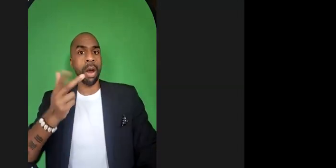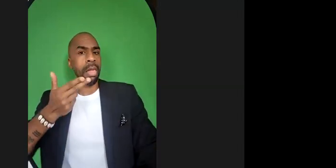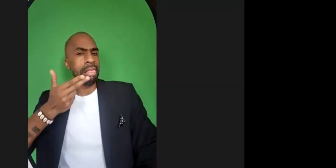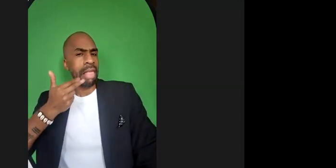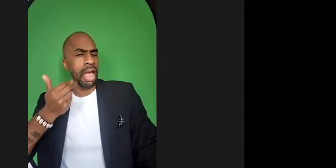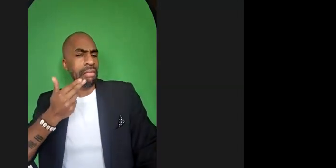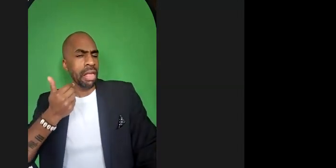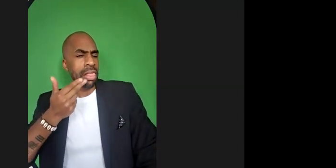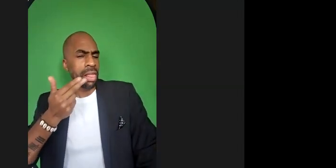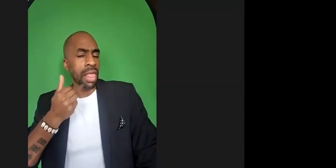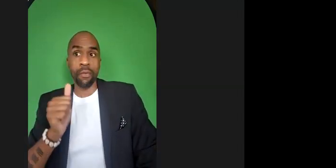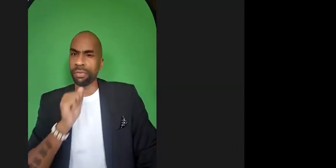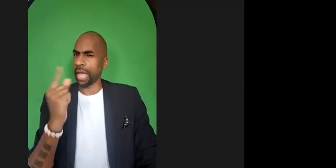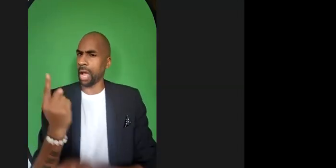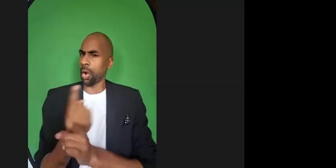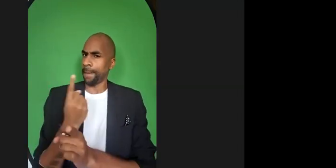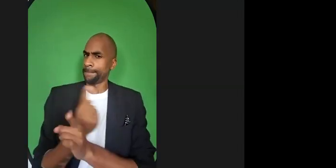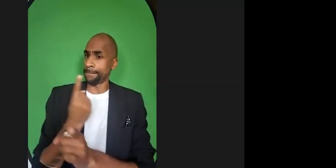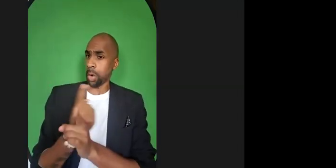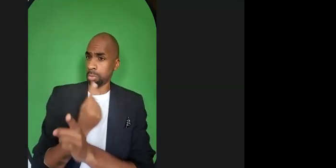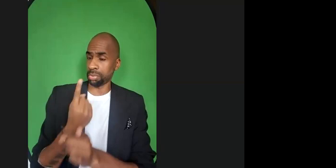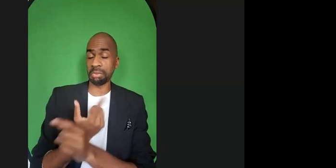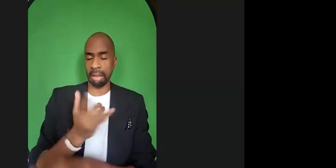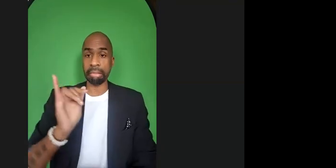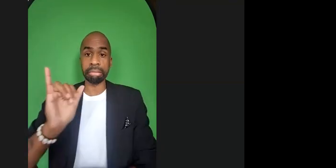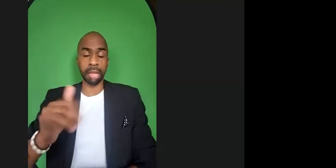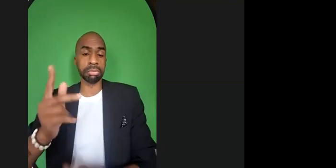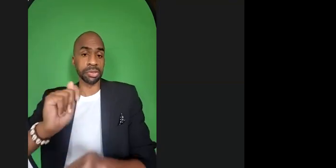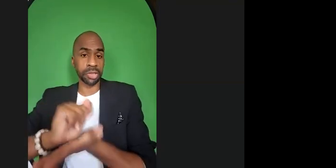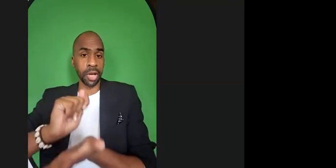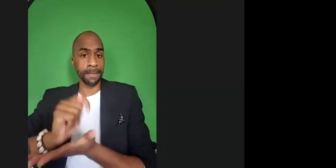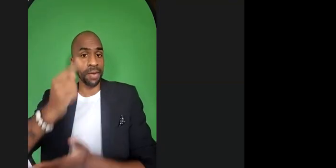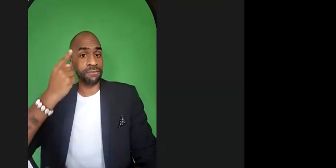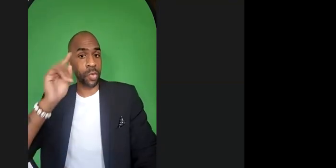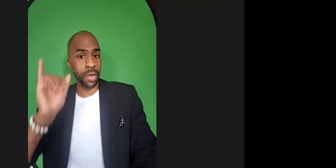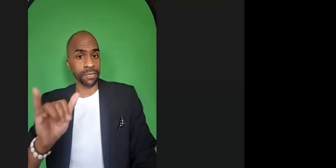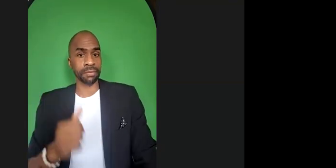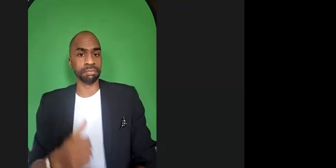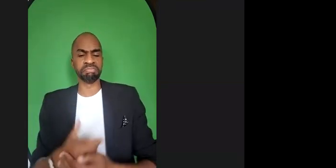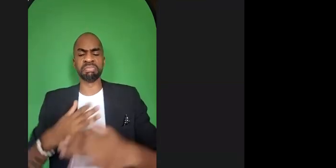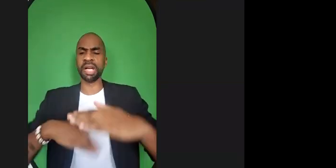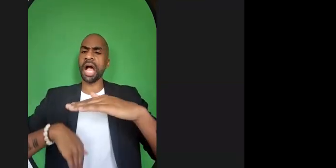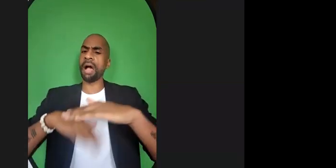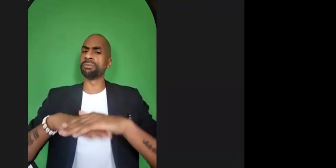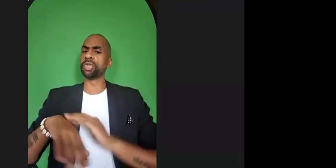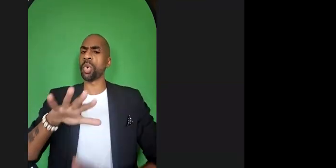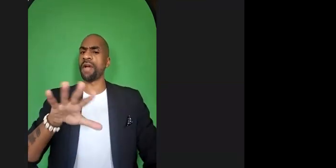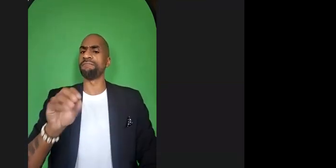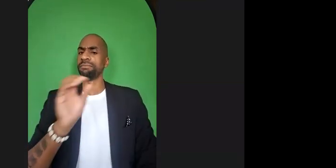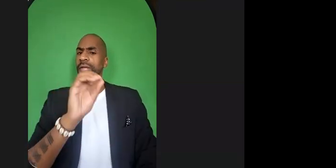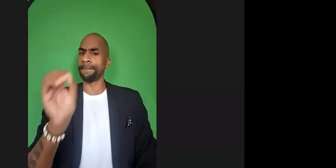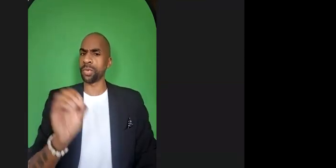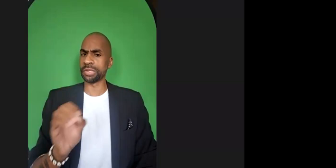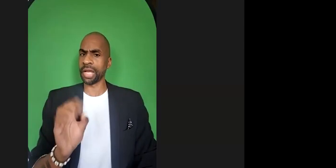it. And finally, I would say that up to about 50% of people with ALS can have some